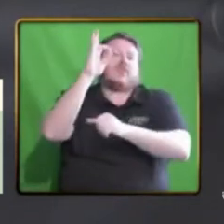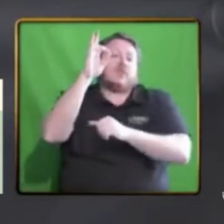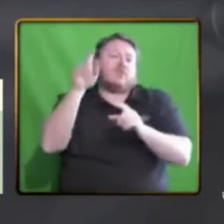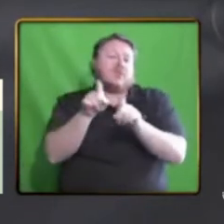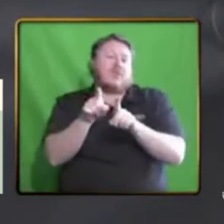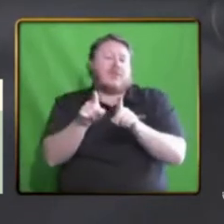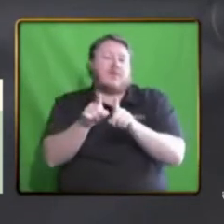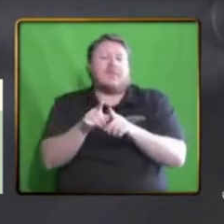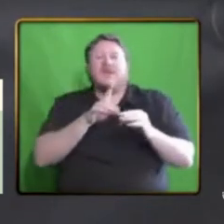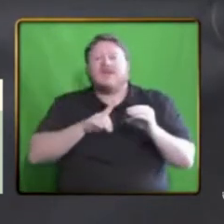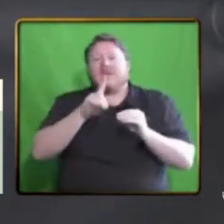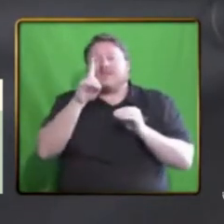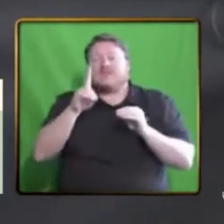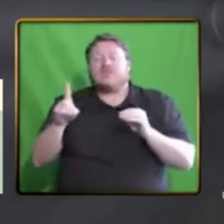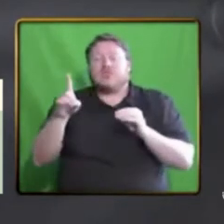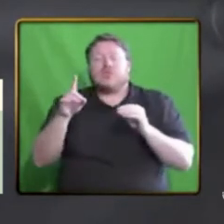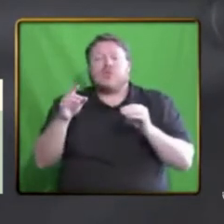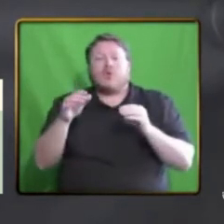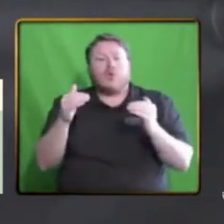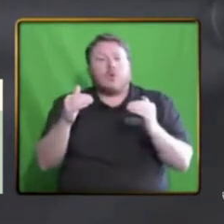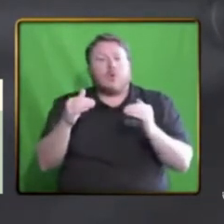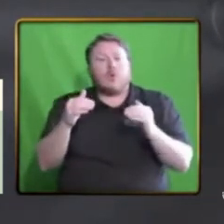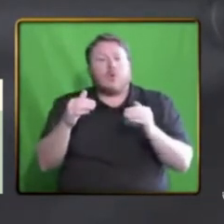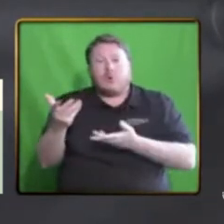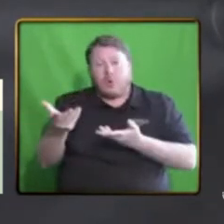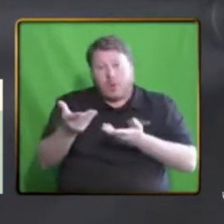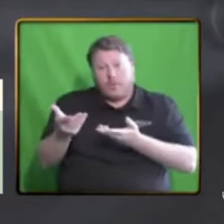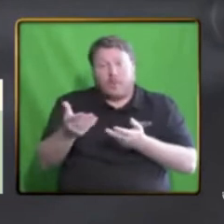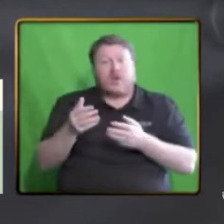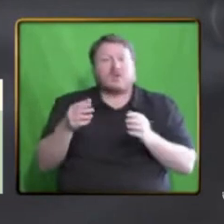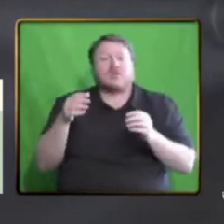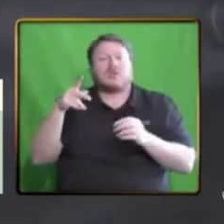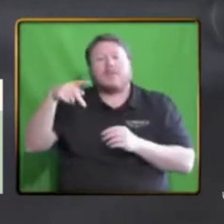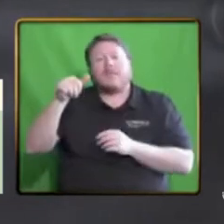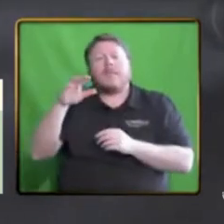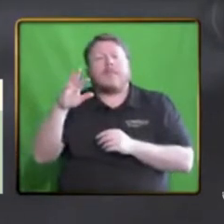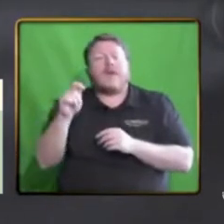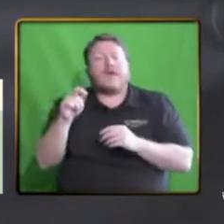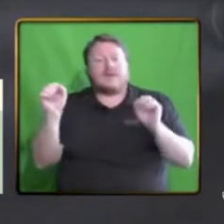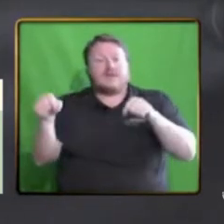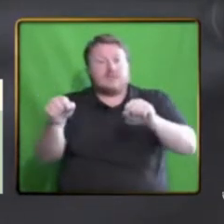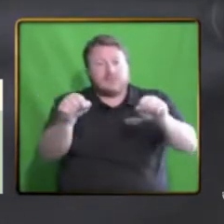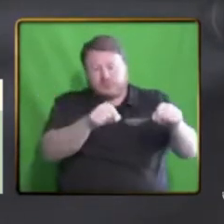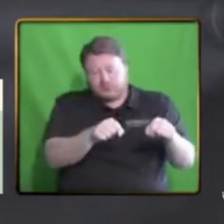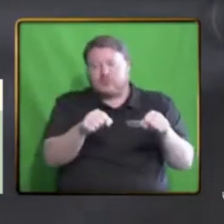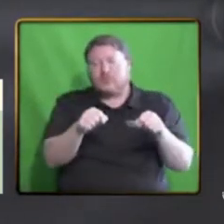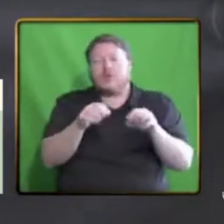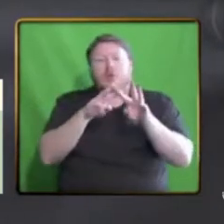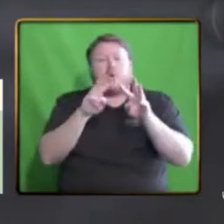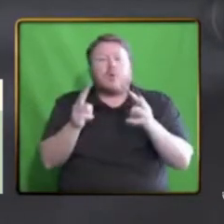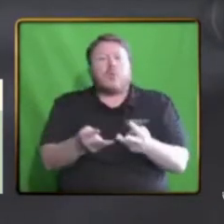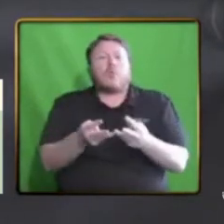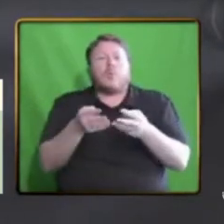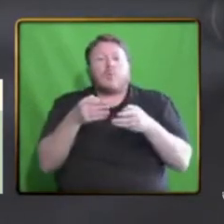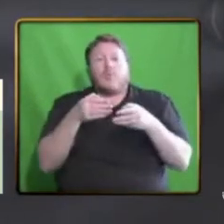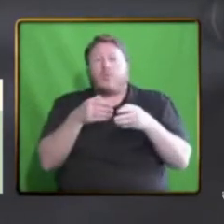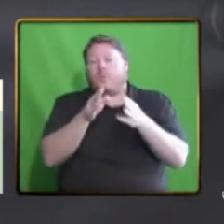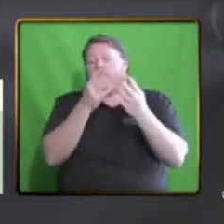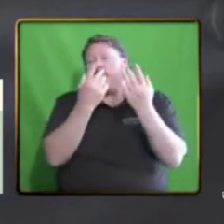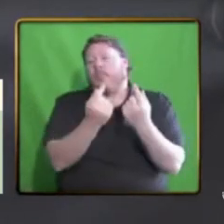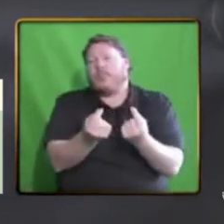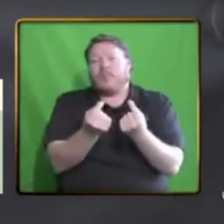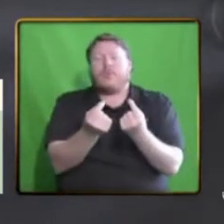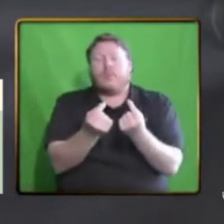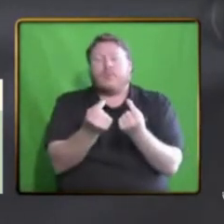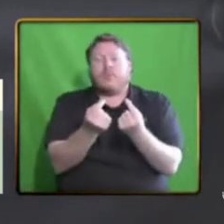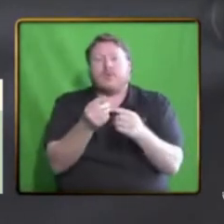Digital Cooperation Pact is a comprehensive global framework for digital cooperation. And at